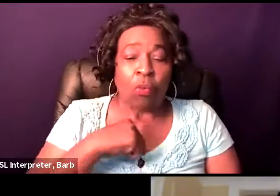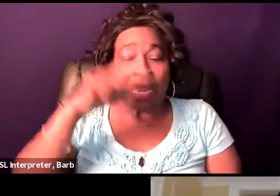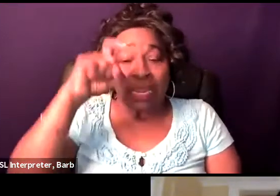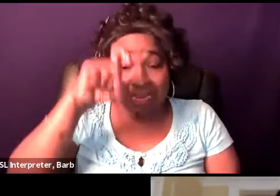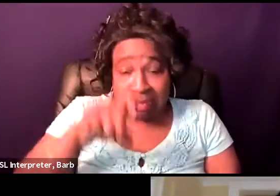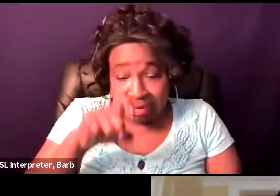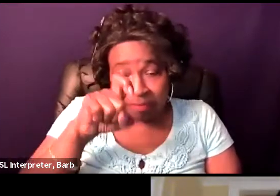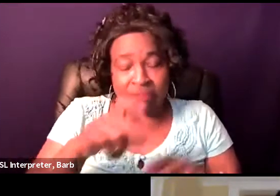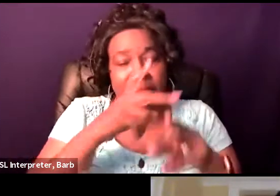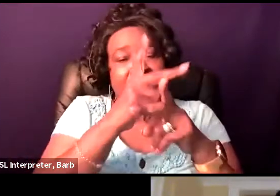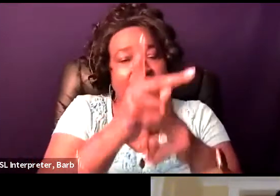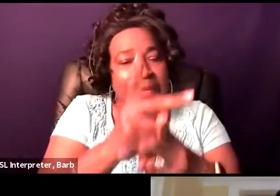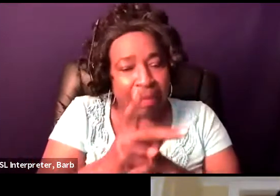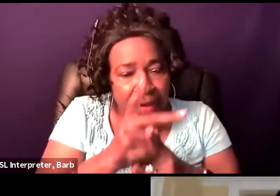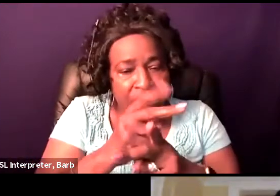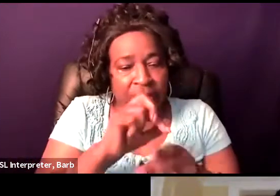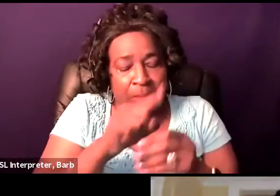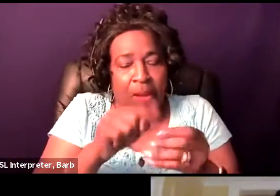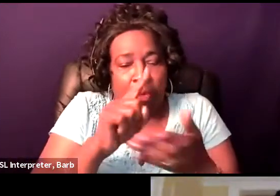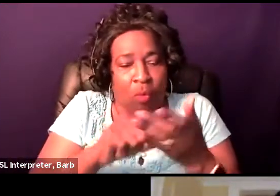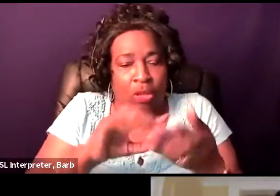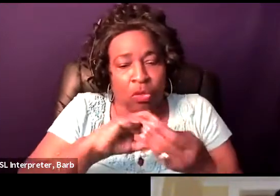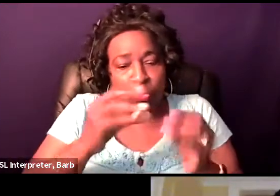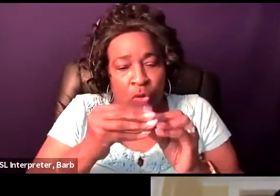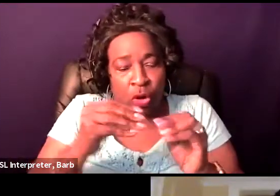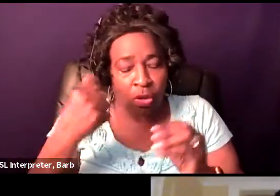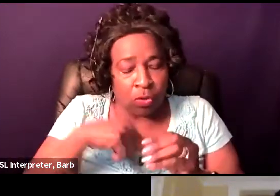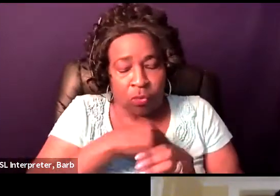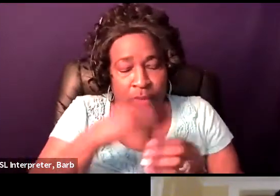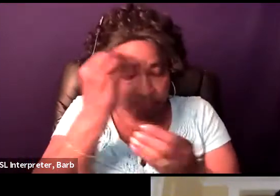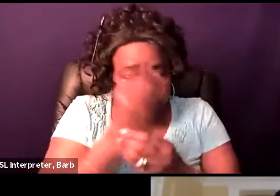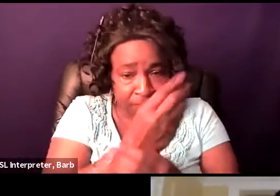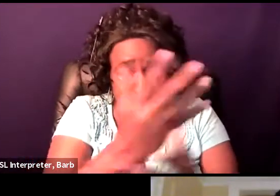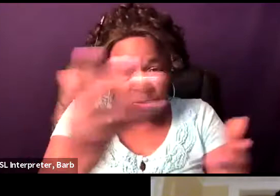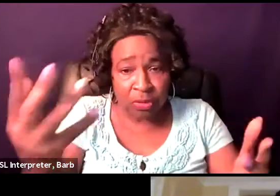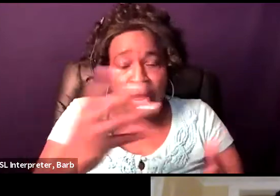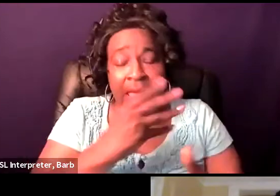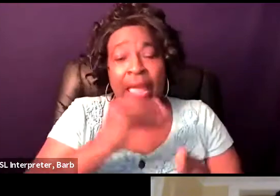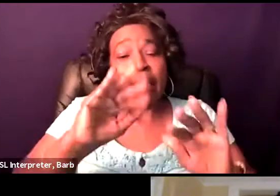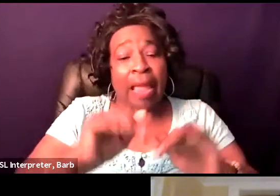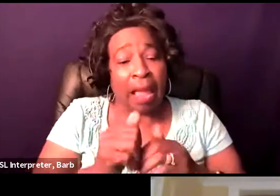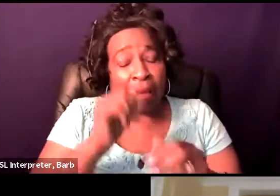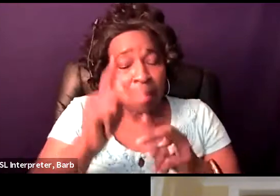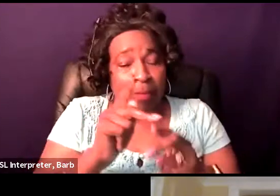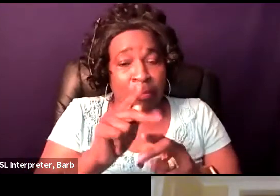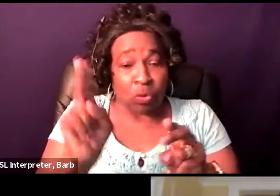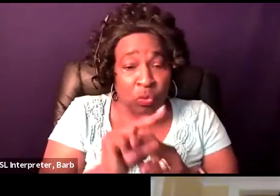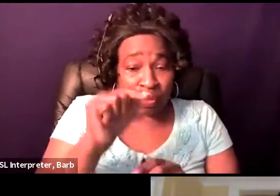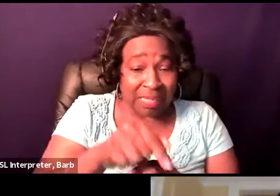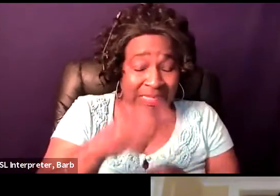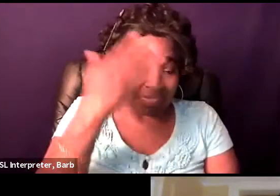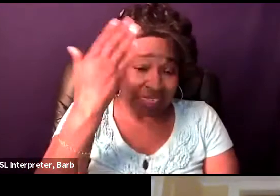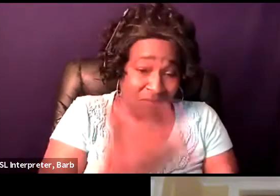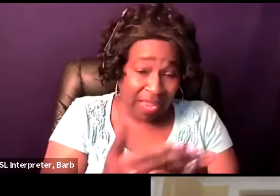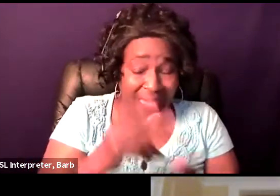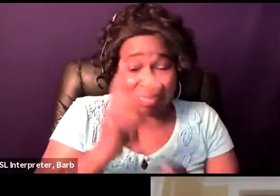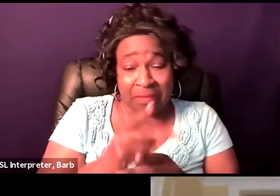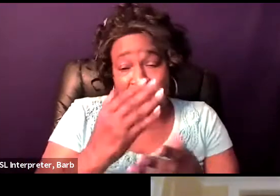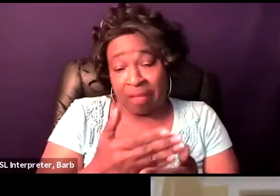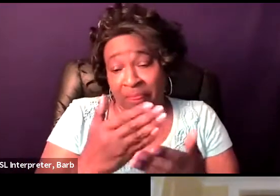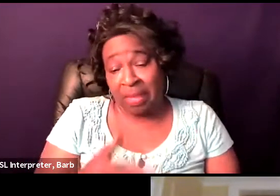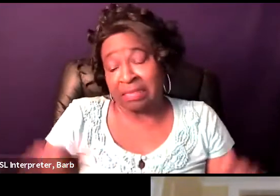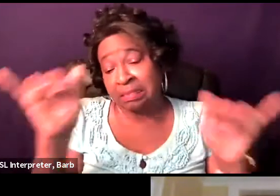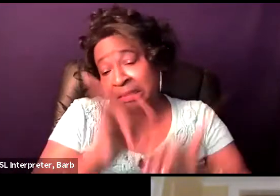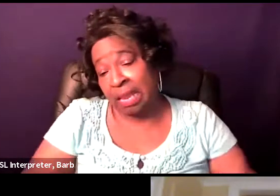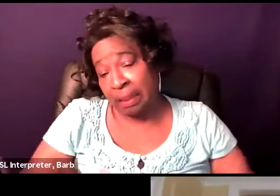careful about what stories circulate and how they're often used to justify keeping things the same.